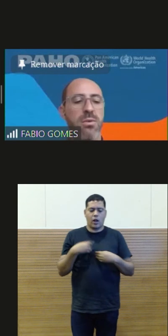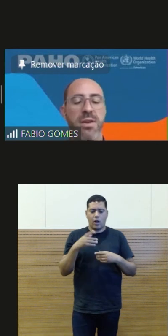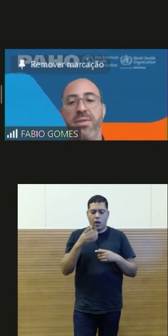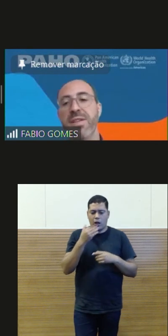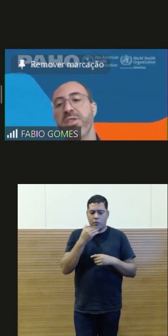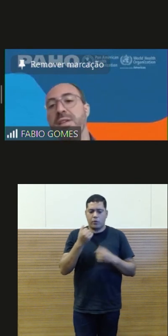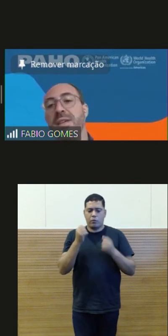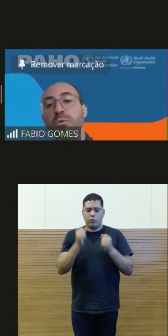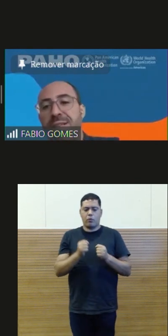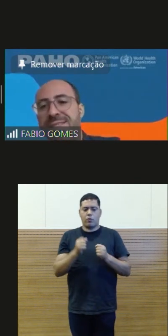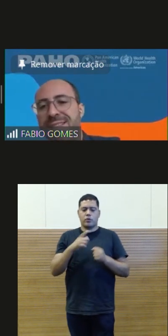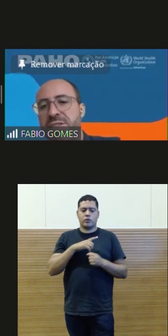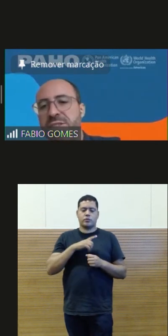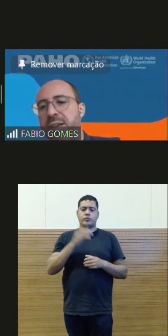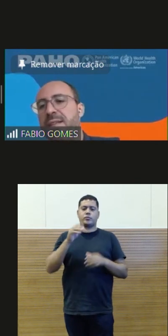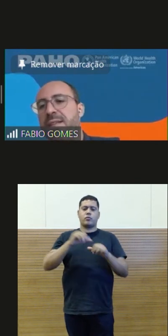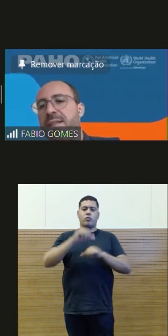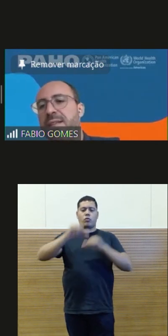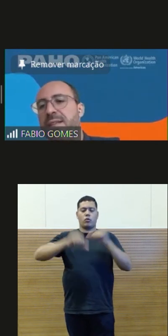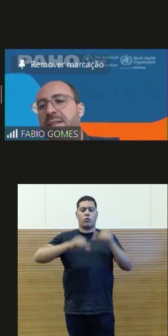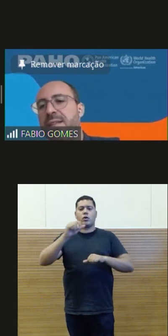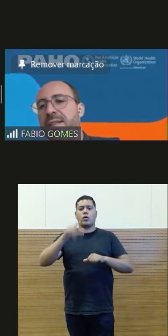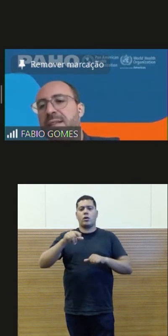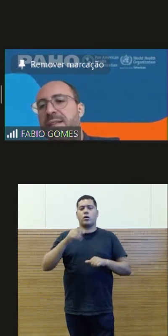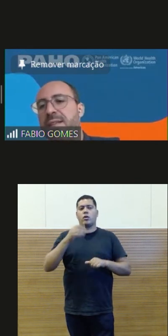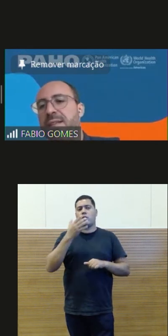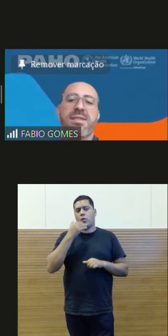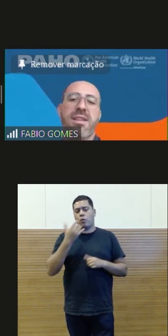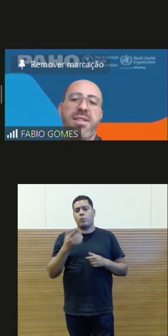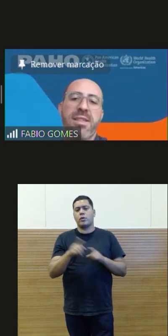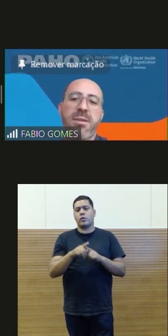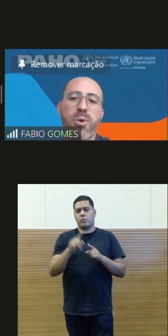that the system can bring